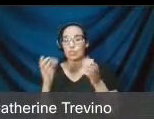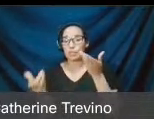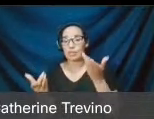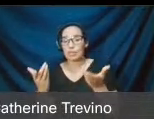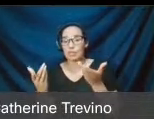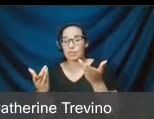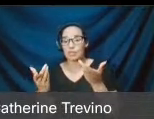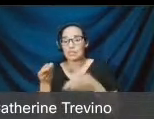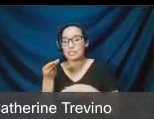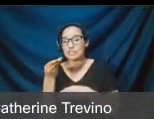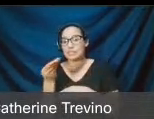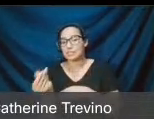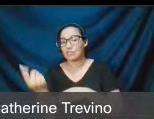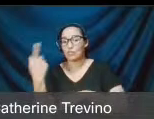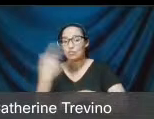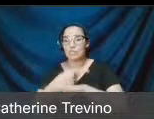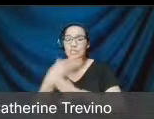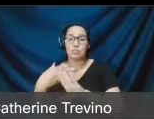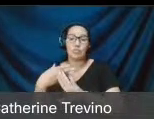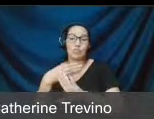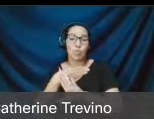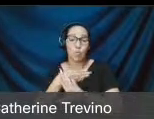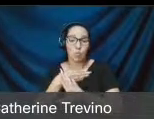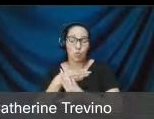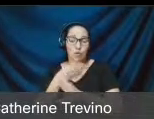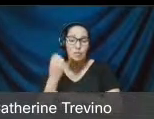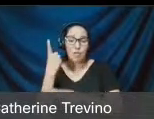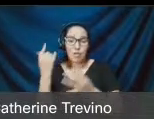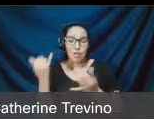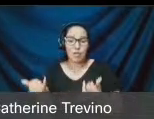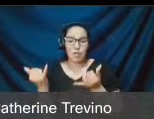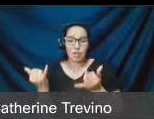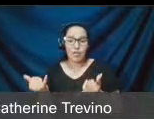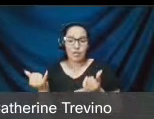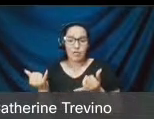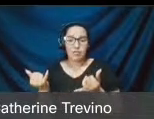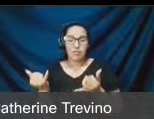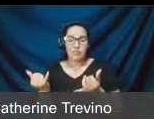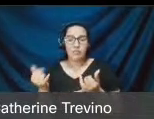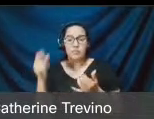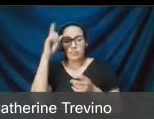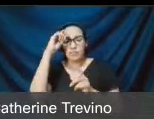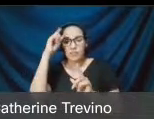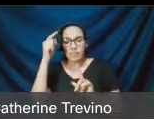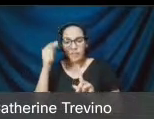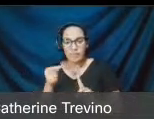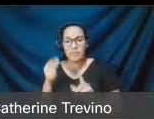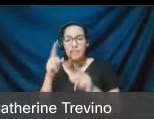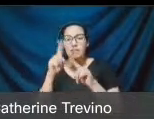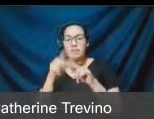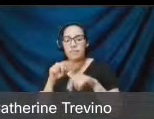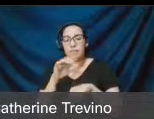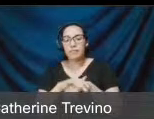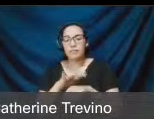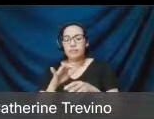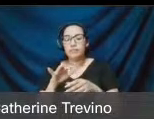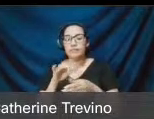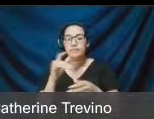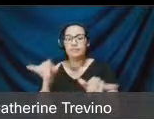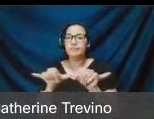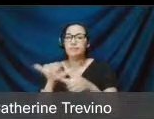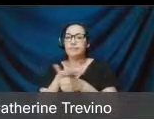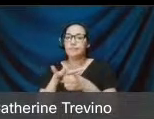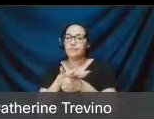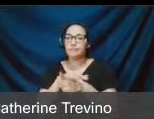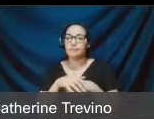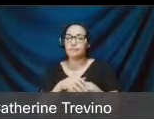several days in advance. But right now, the constraint is the size of our facilities to do that. I also want to